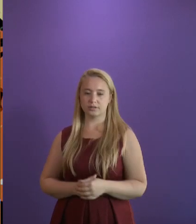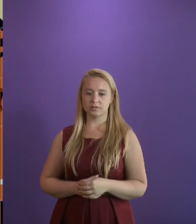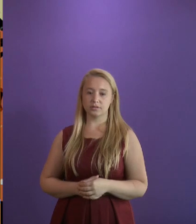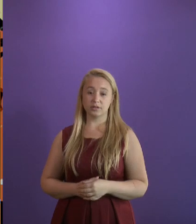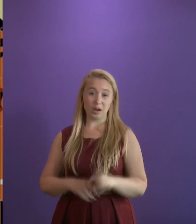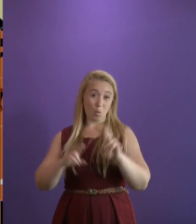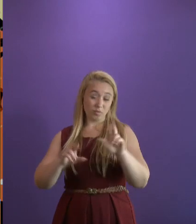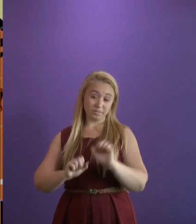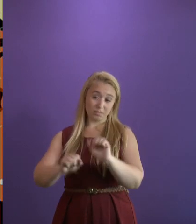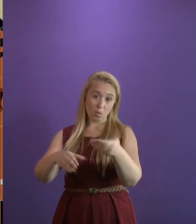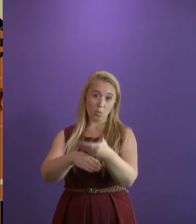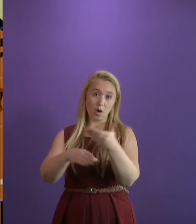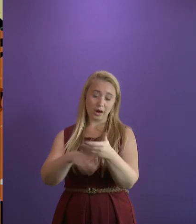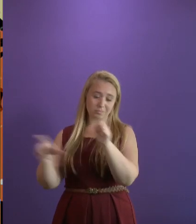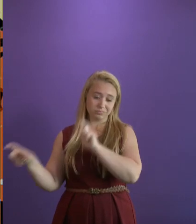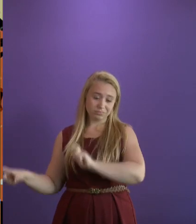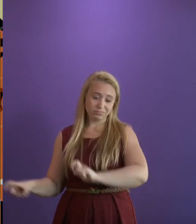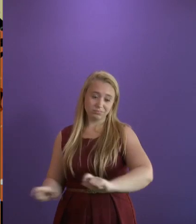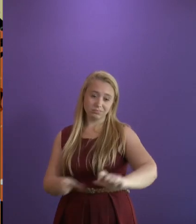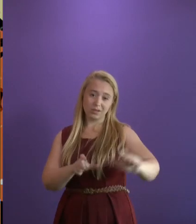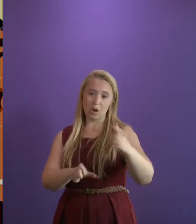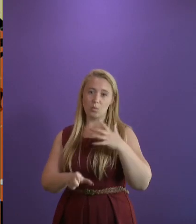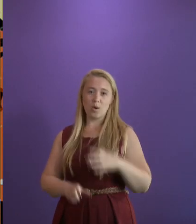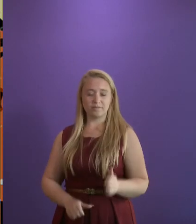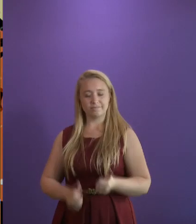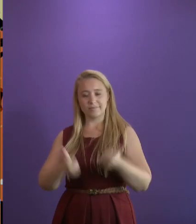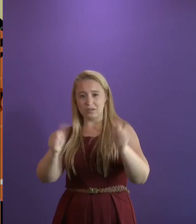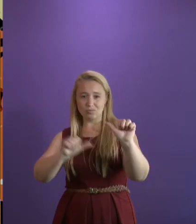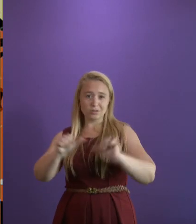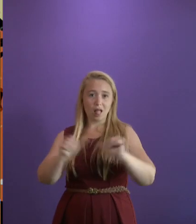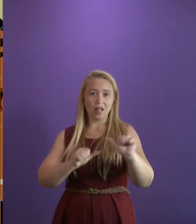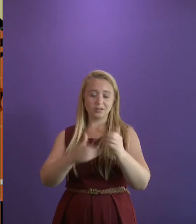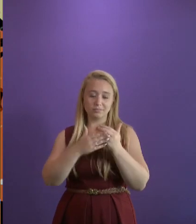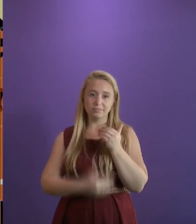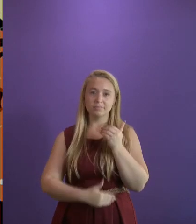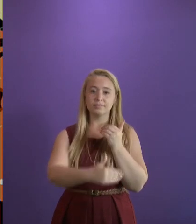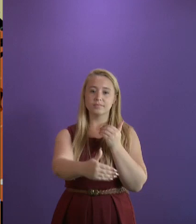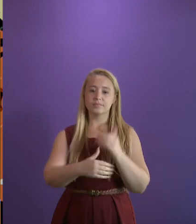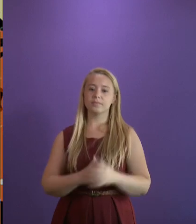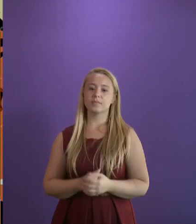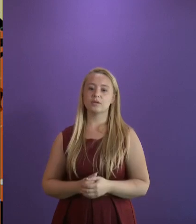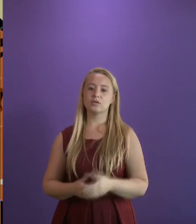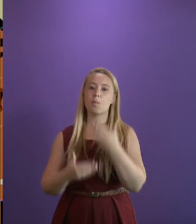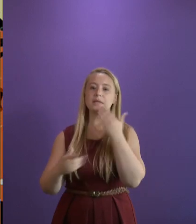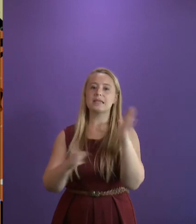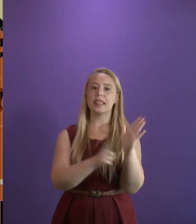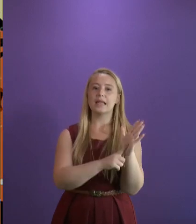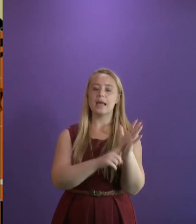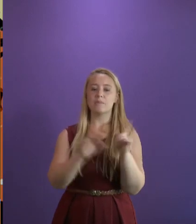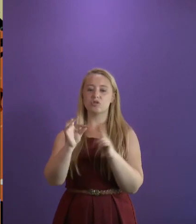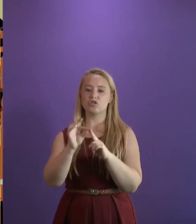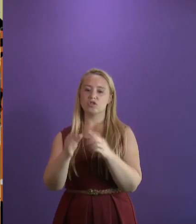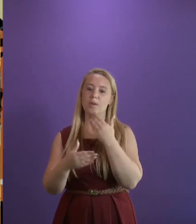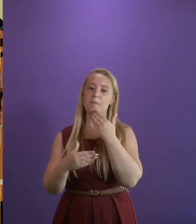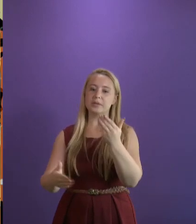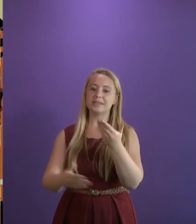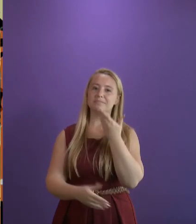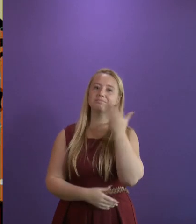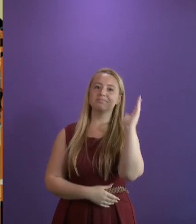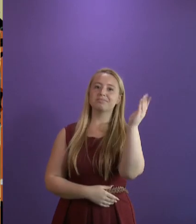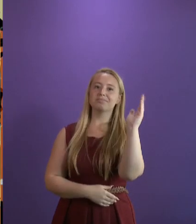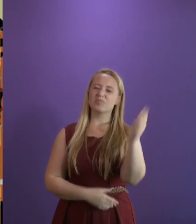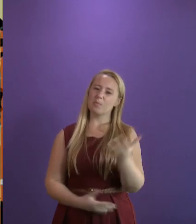work continues until we see great results from it. So please, Lee and Patricia, if you would talk to